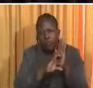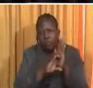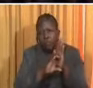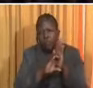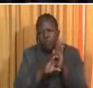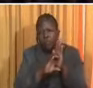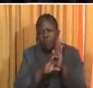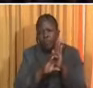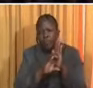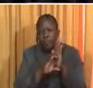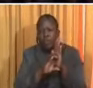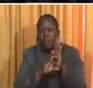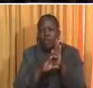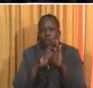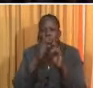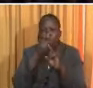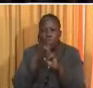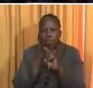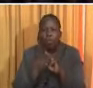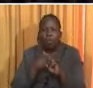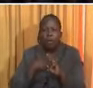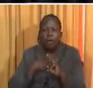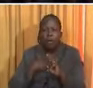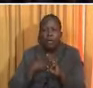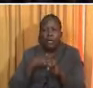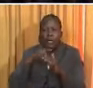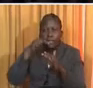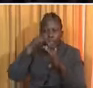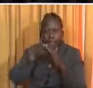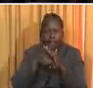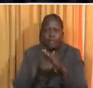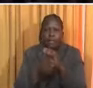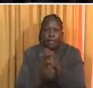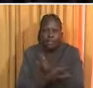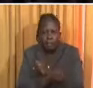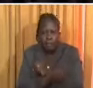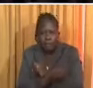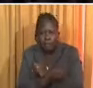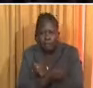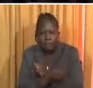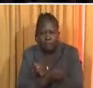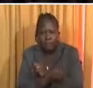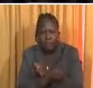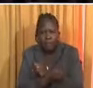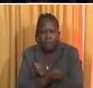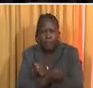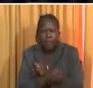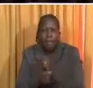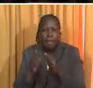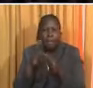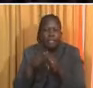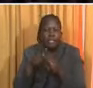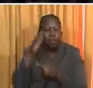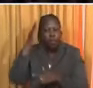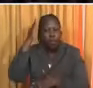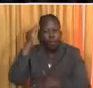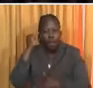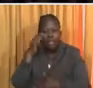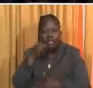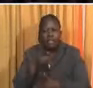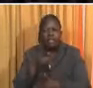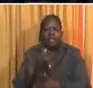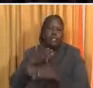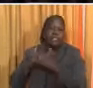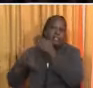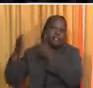are chronicled in detail in my main judgment. But why is this history